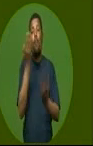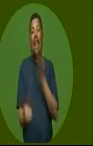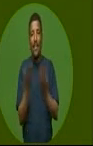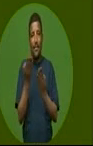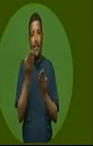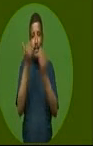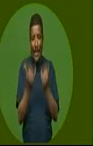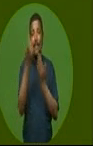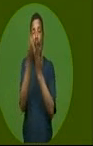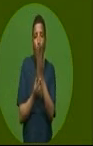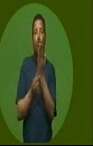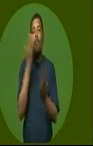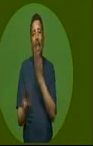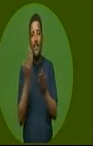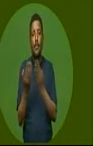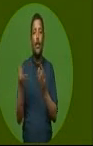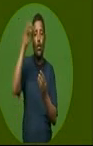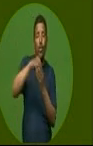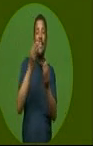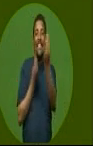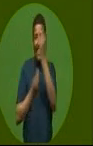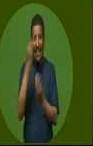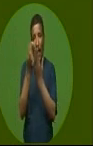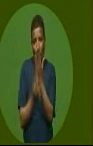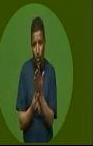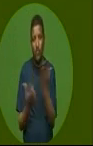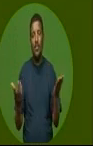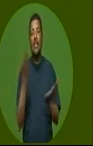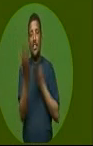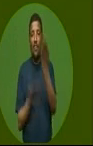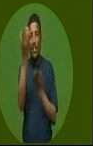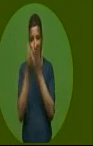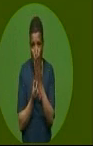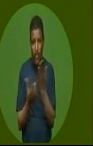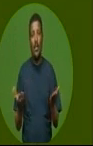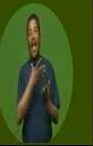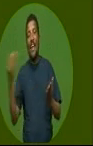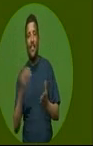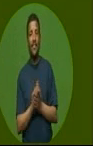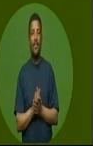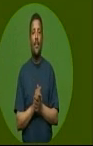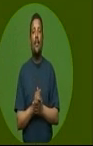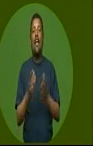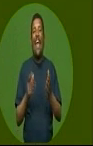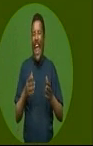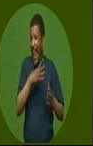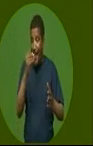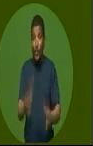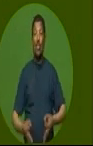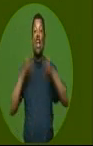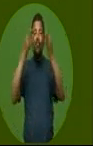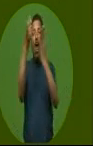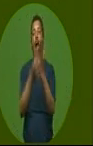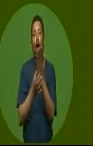balance includes the trade account, the service account, and the transfer